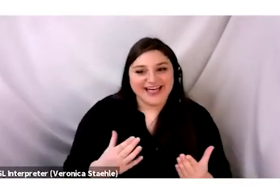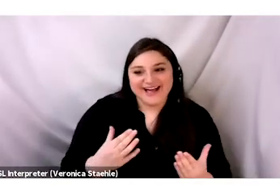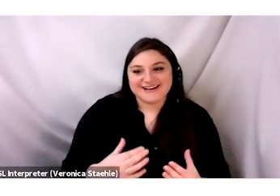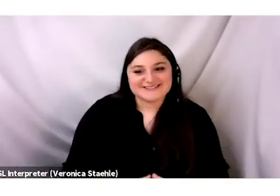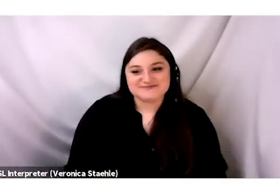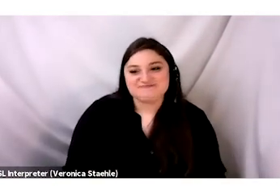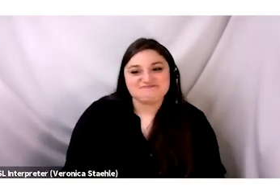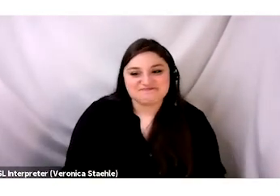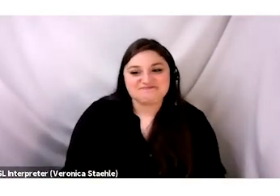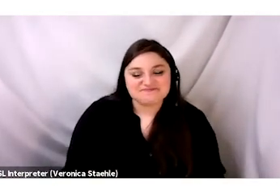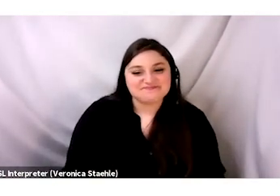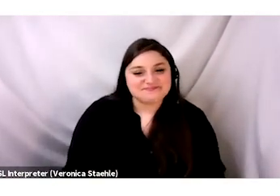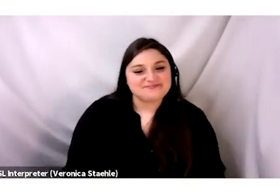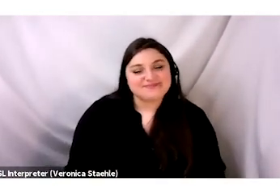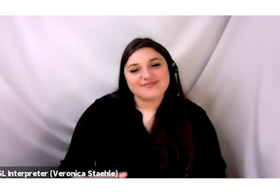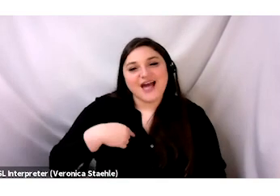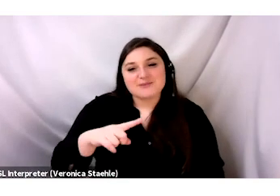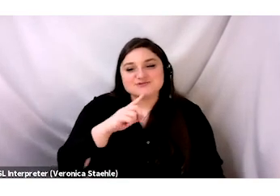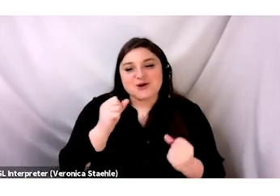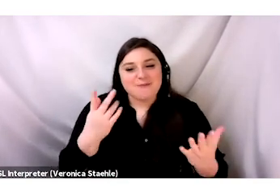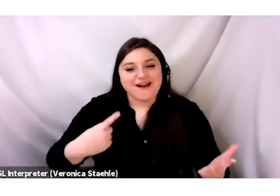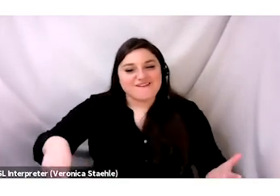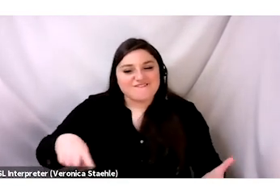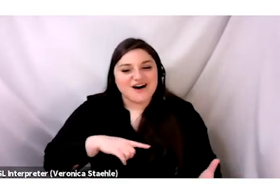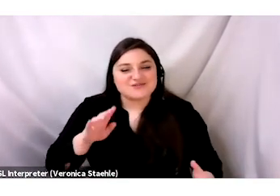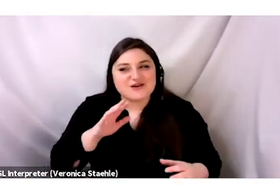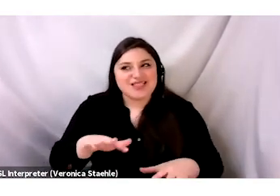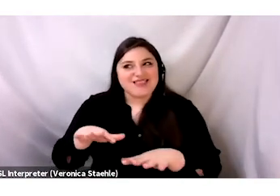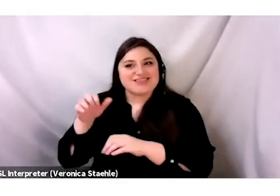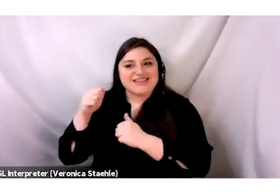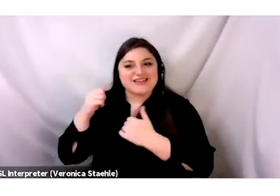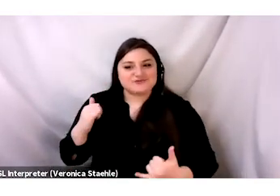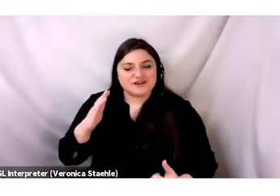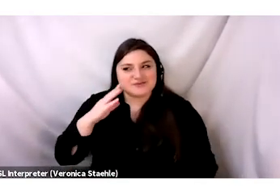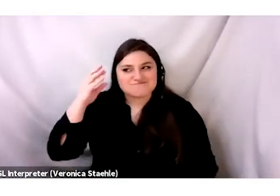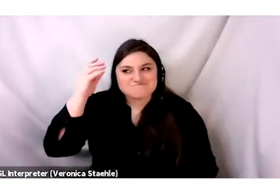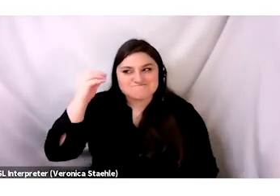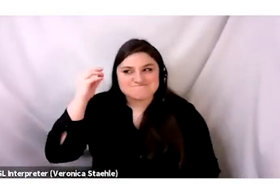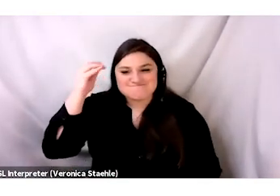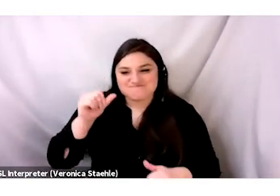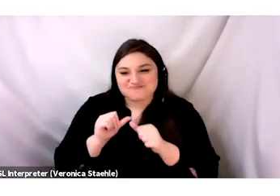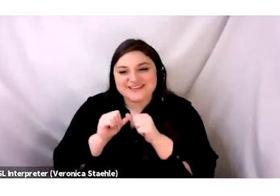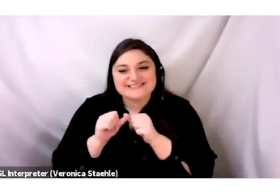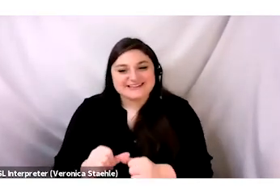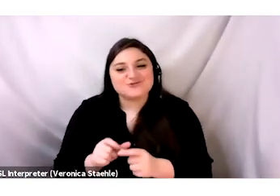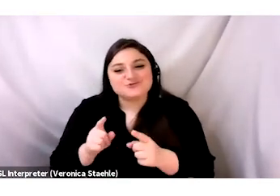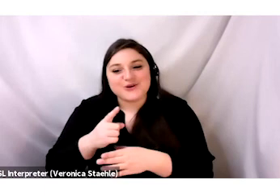think we all have a lot that we are going to be sitting with for today and probably the